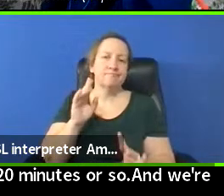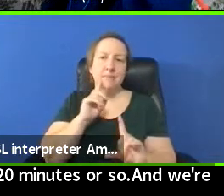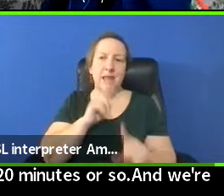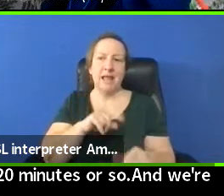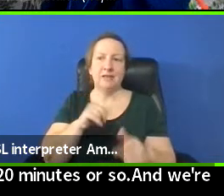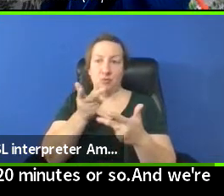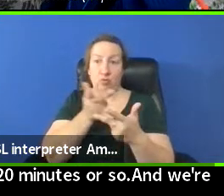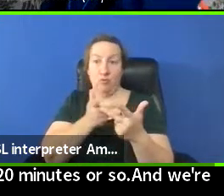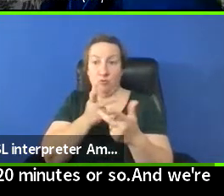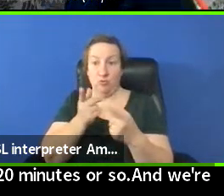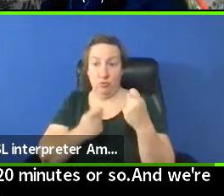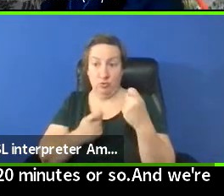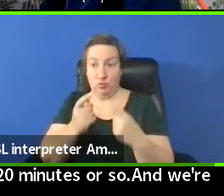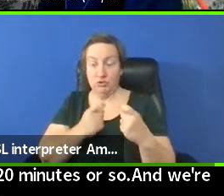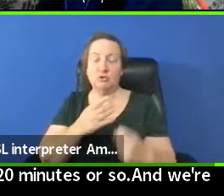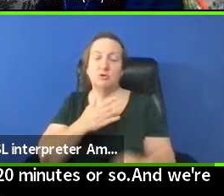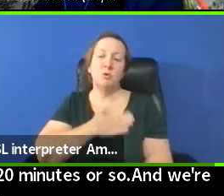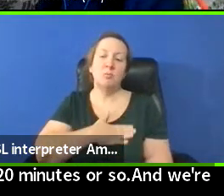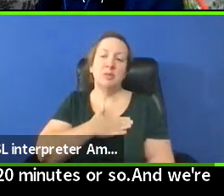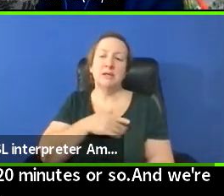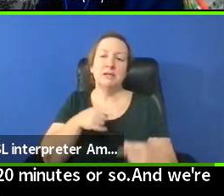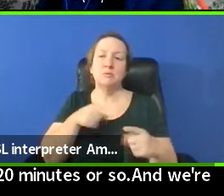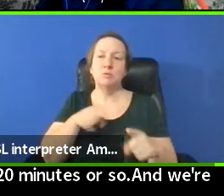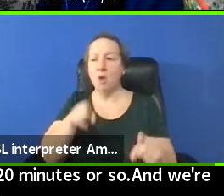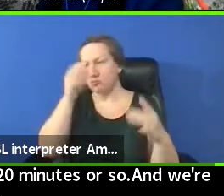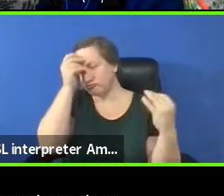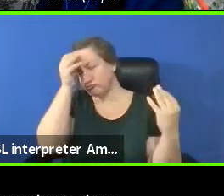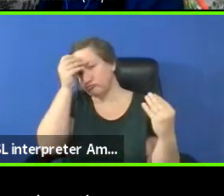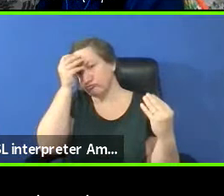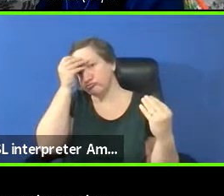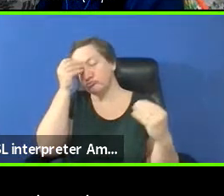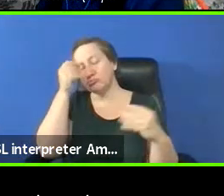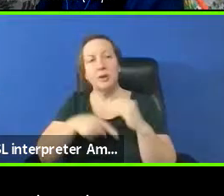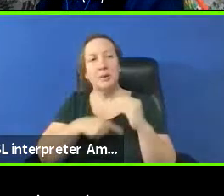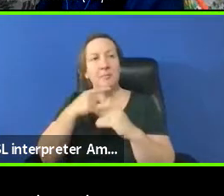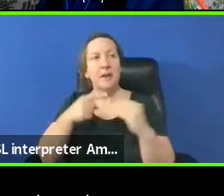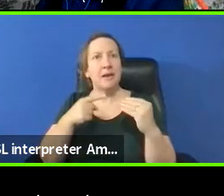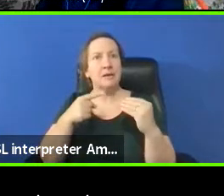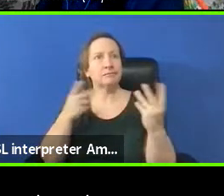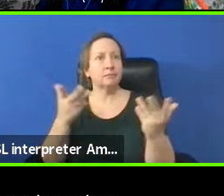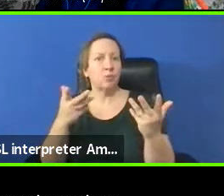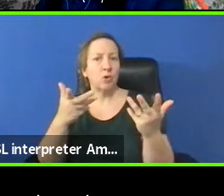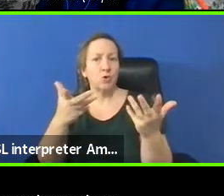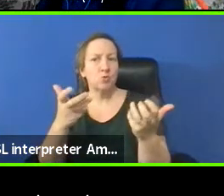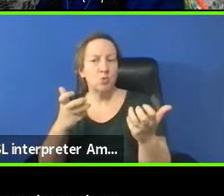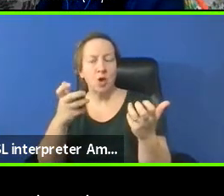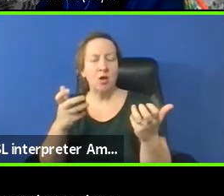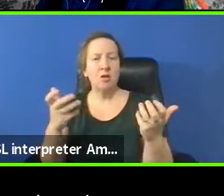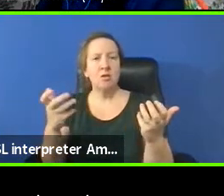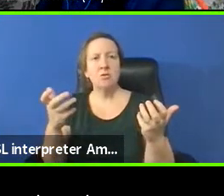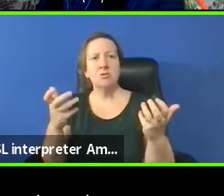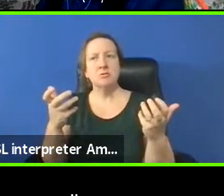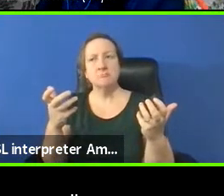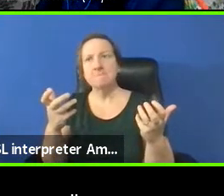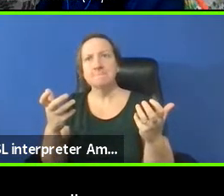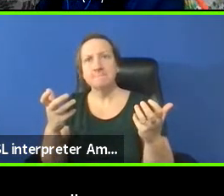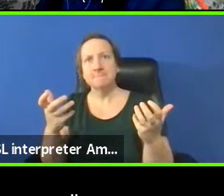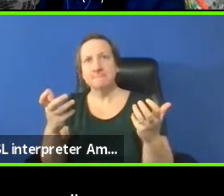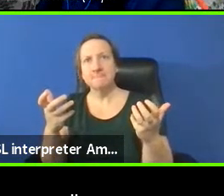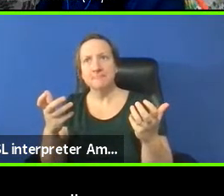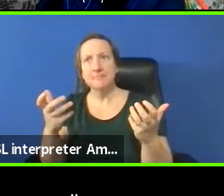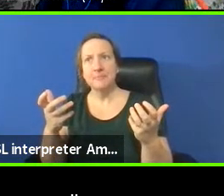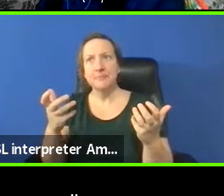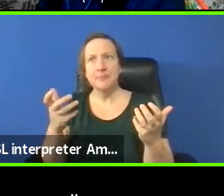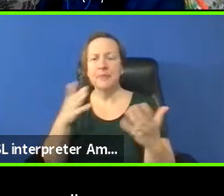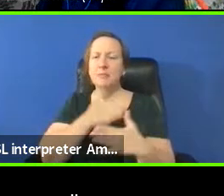3 questions. So please, as you all are thinking about things that you would like, please